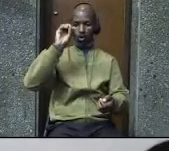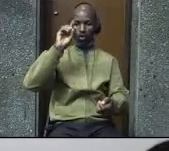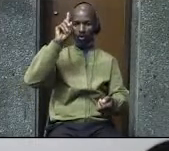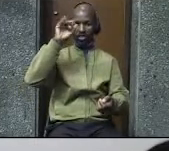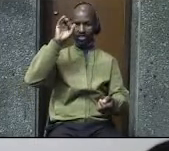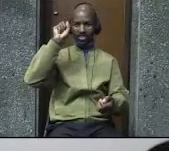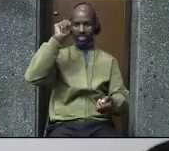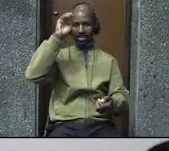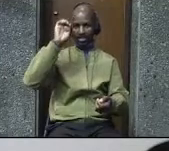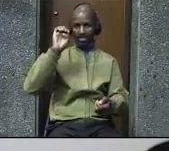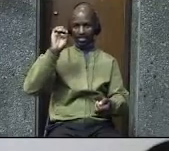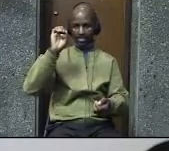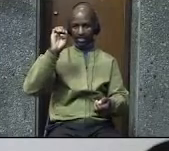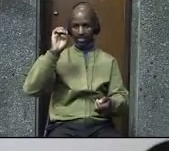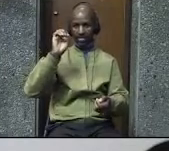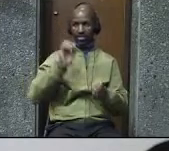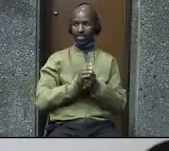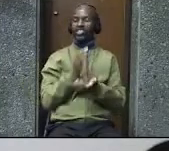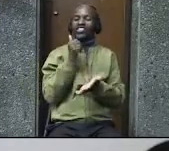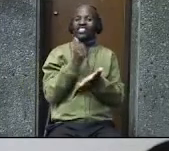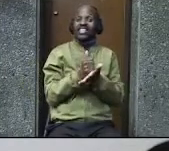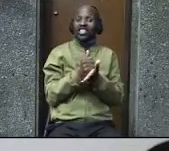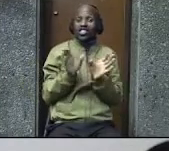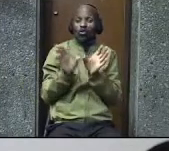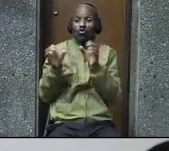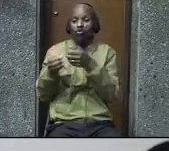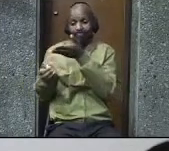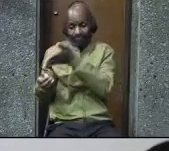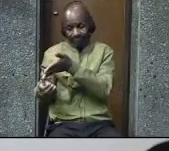are you? Eva, let's do take a scheme.